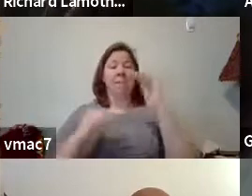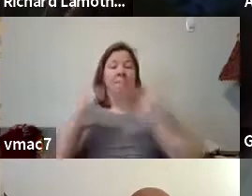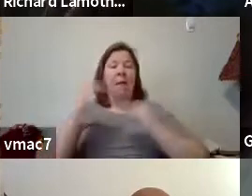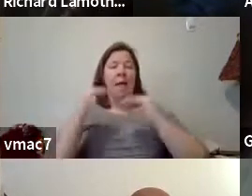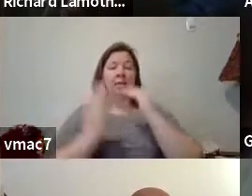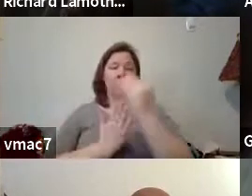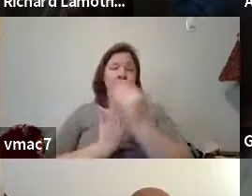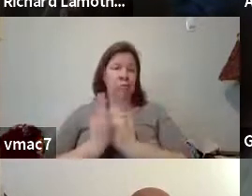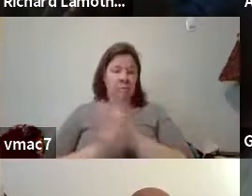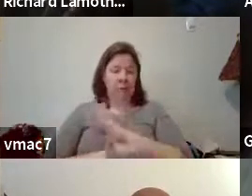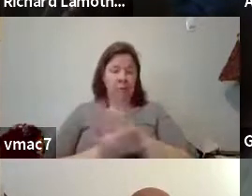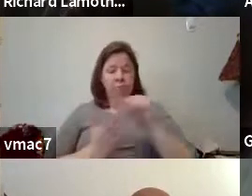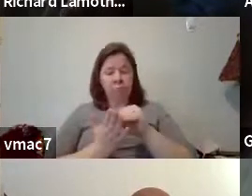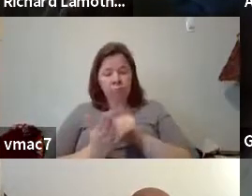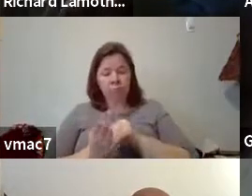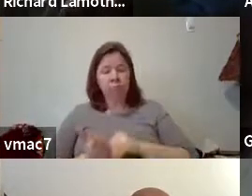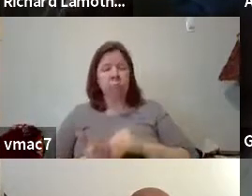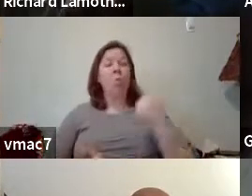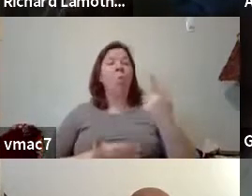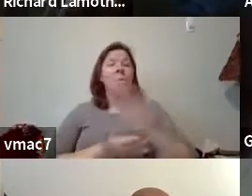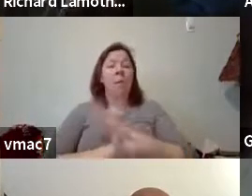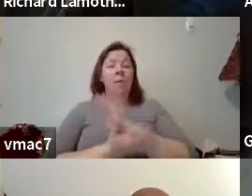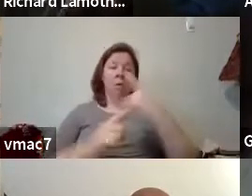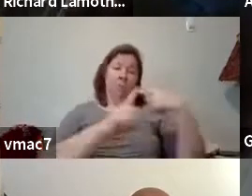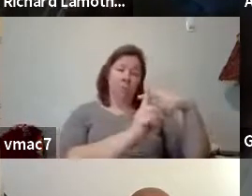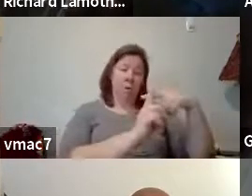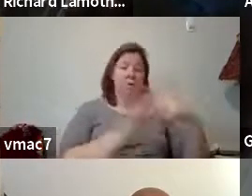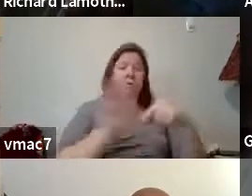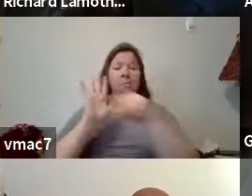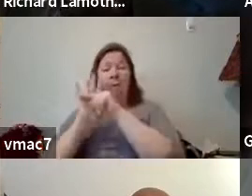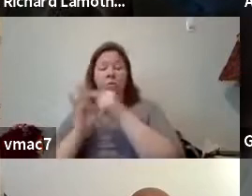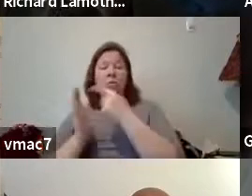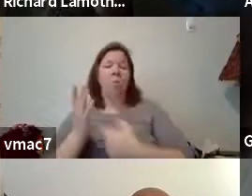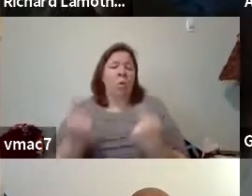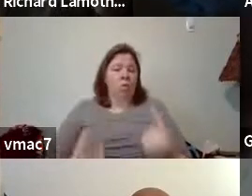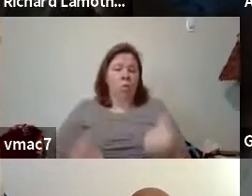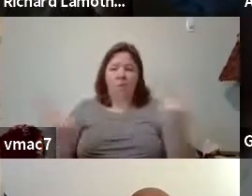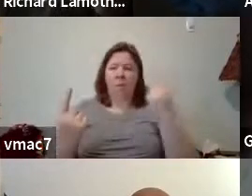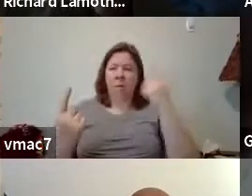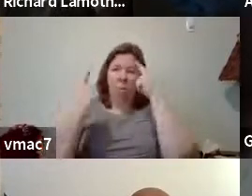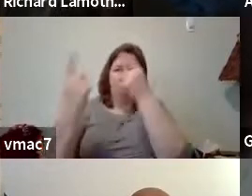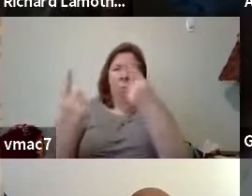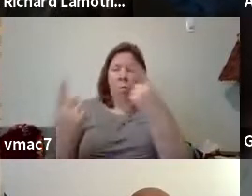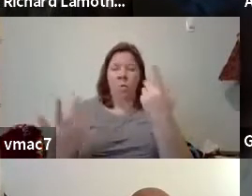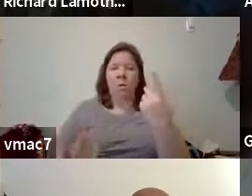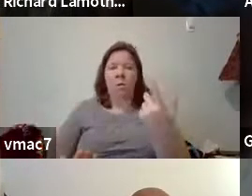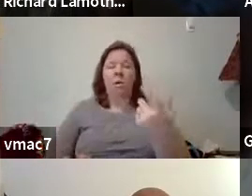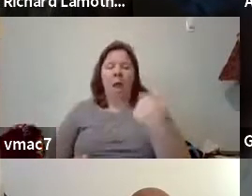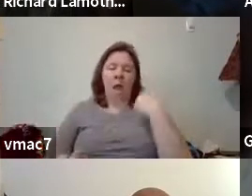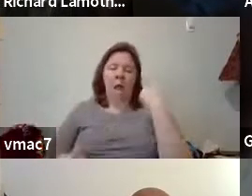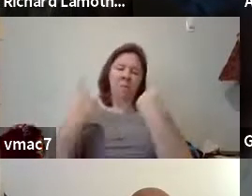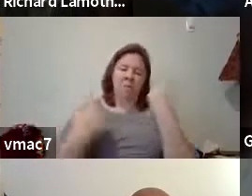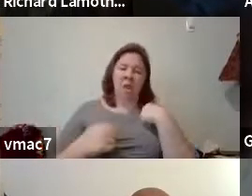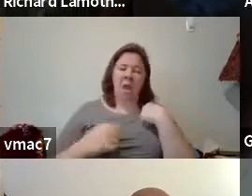That's a sheet of paper you write down the pluses and minuses about doing something. And so we were thinking I would be